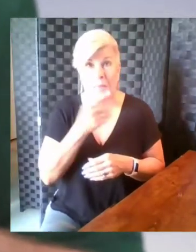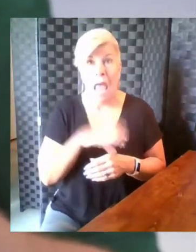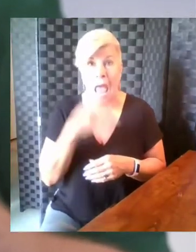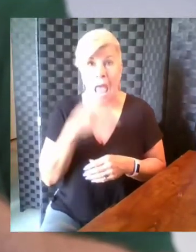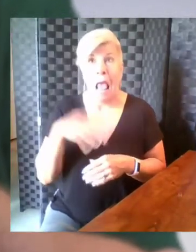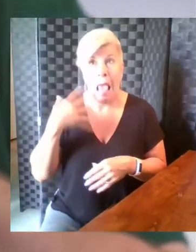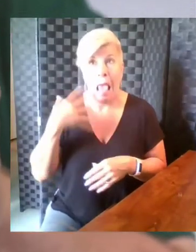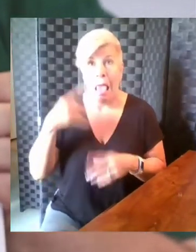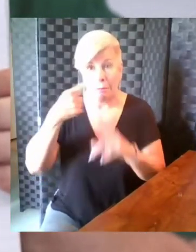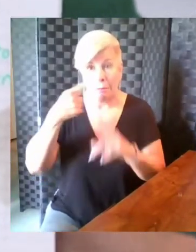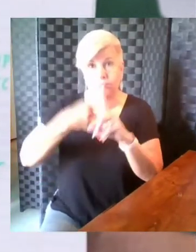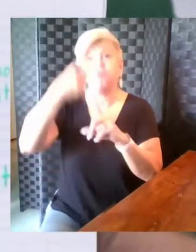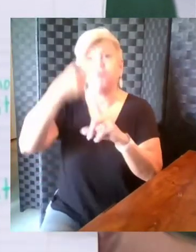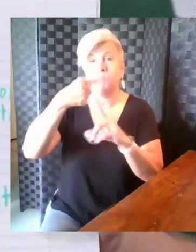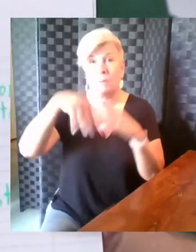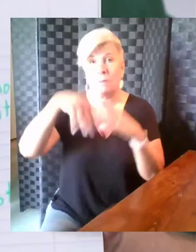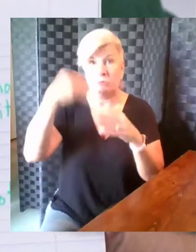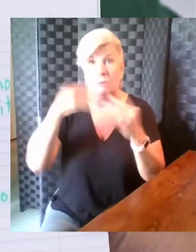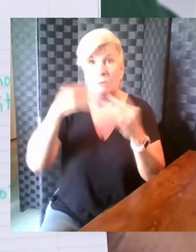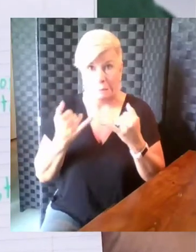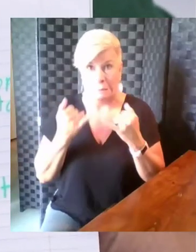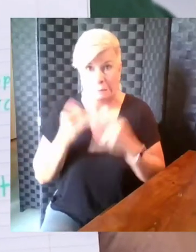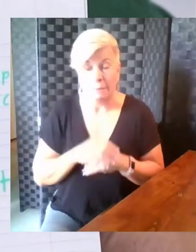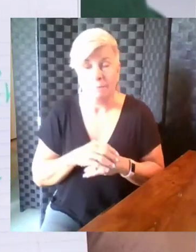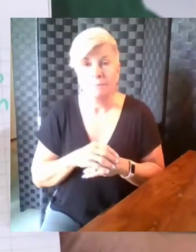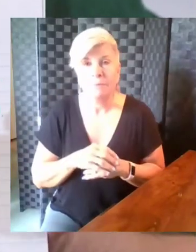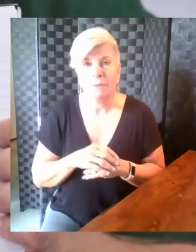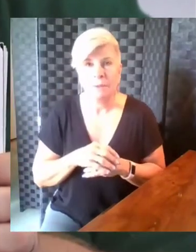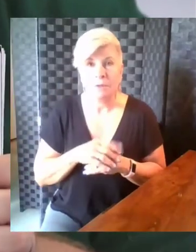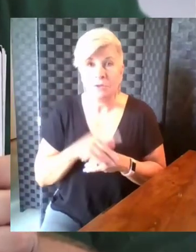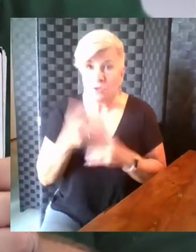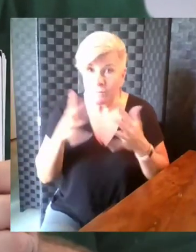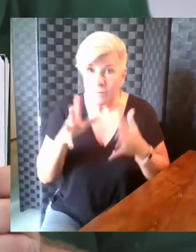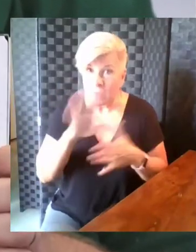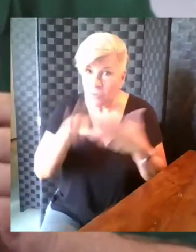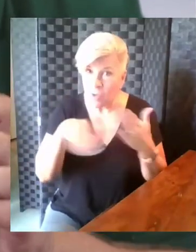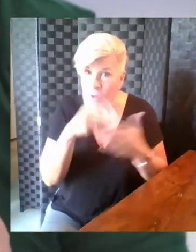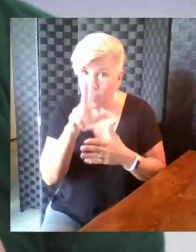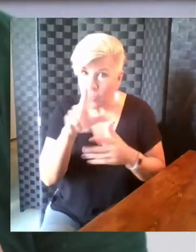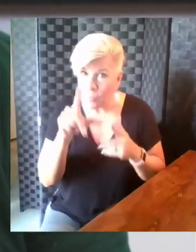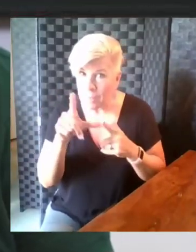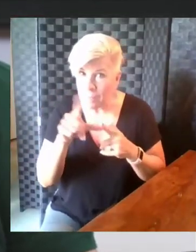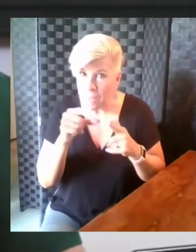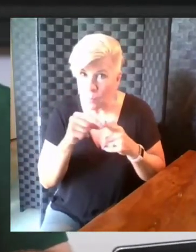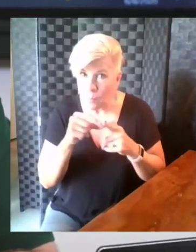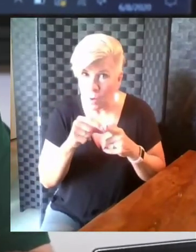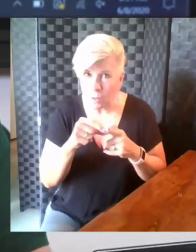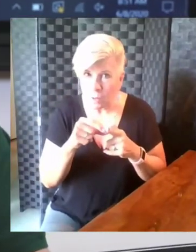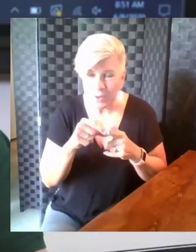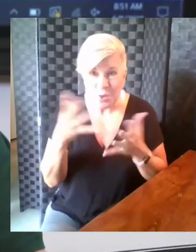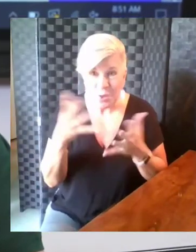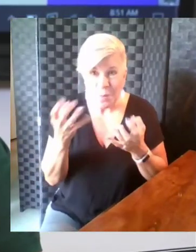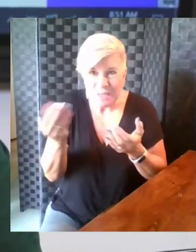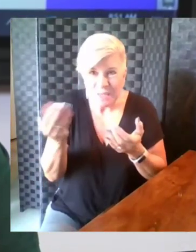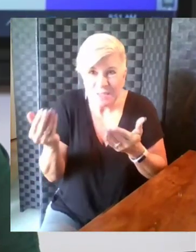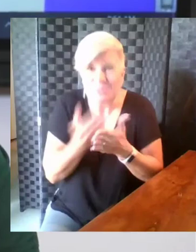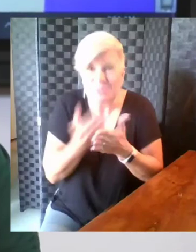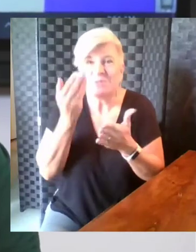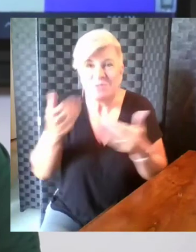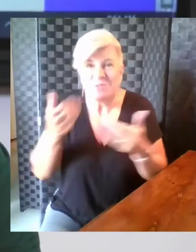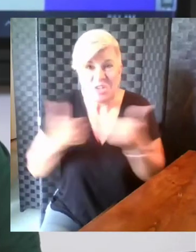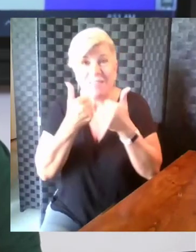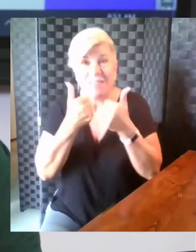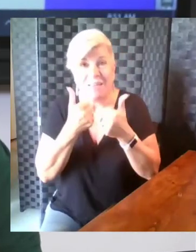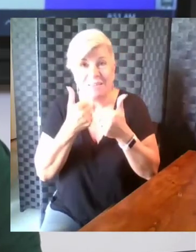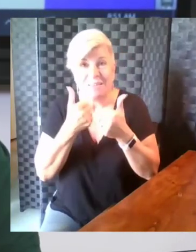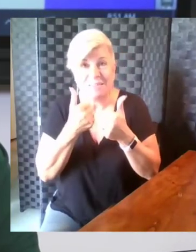think? So if you've done all of my three-letter words, and you're looking for a new challenge, take some from